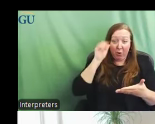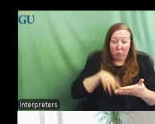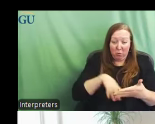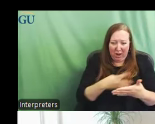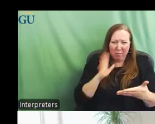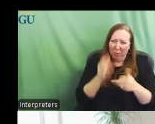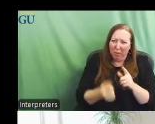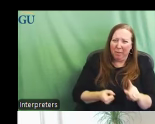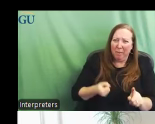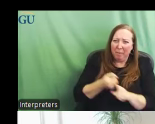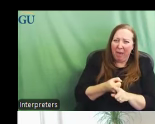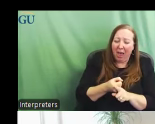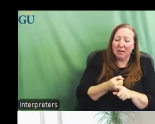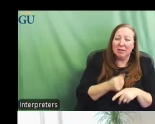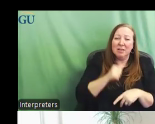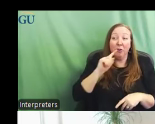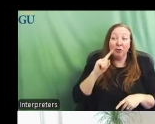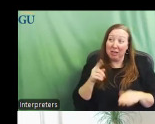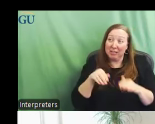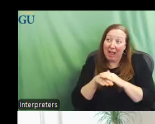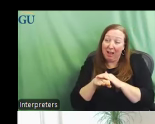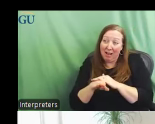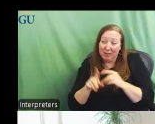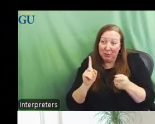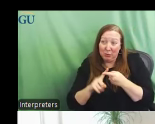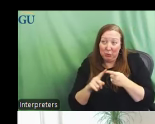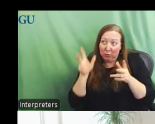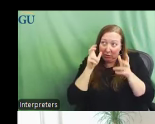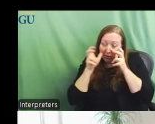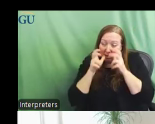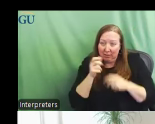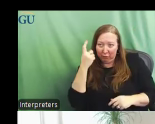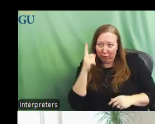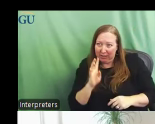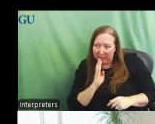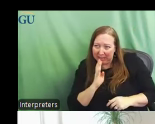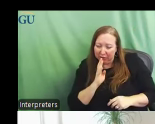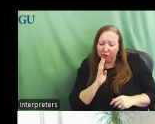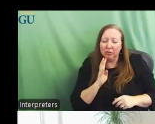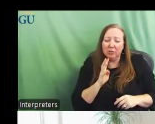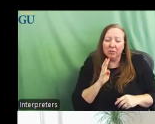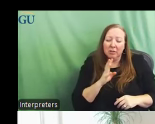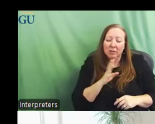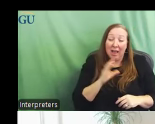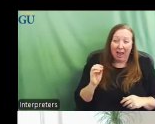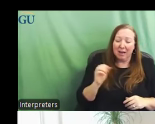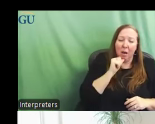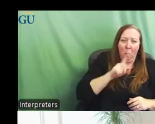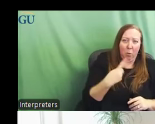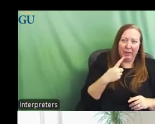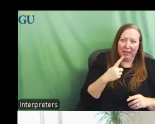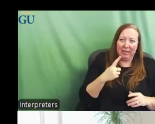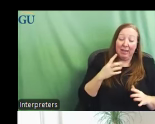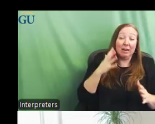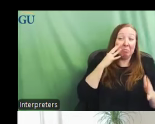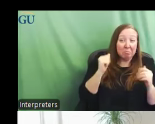challenging for parents and families kind of to grasp, is that for some hearing losses, if we make them louder,